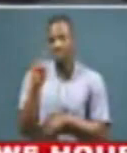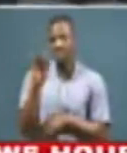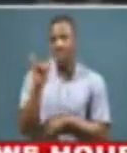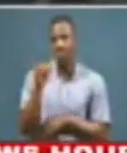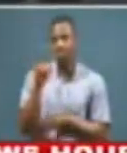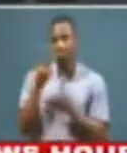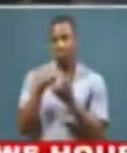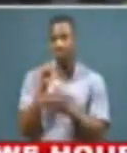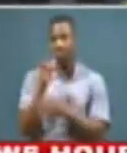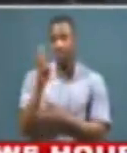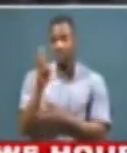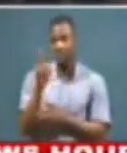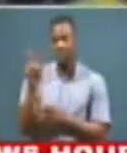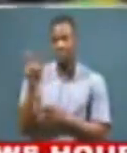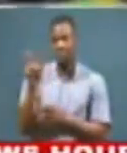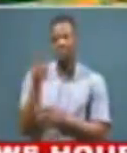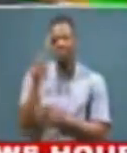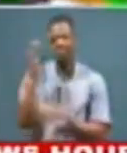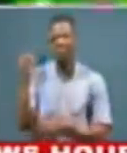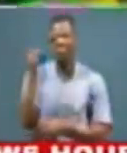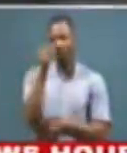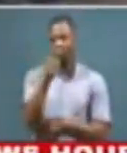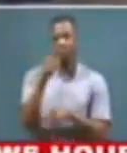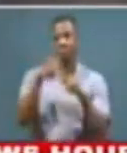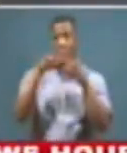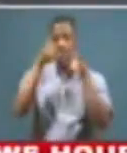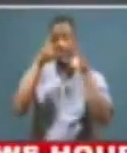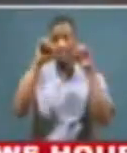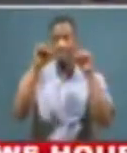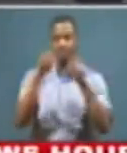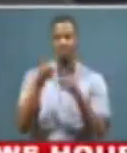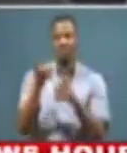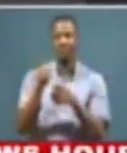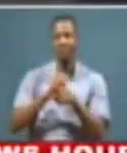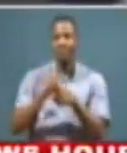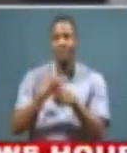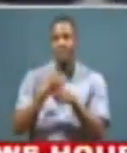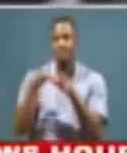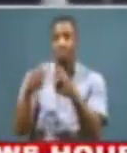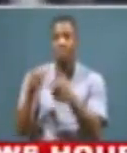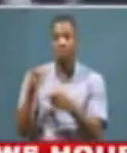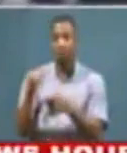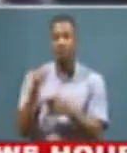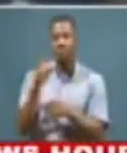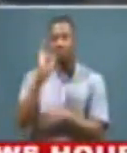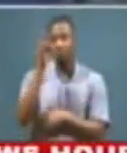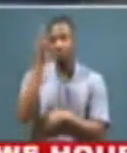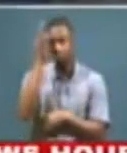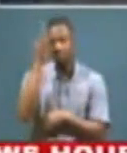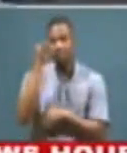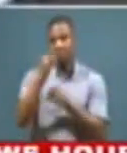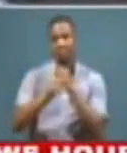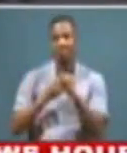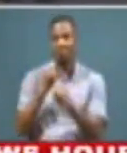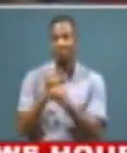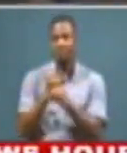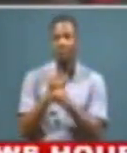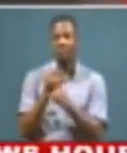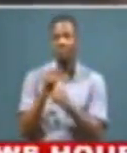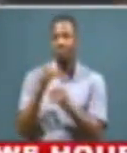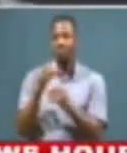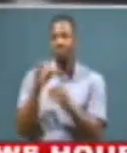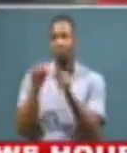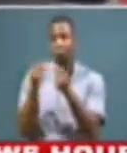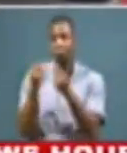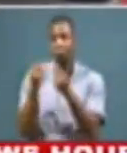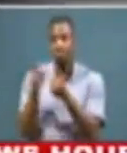May 2017, he was appointed the Chairman of the Disciplinary Committee of the Federation of International Football